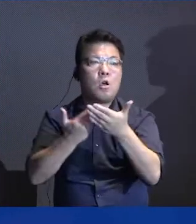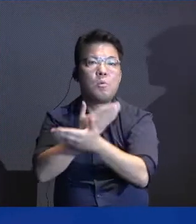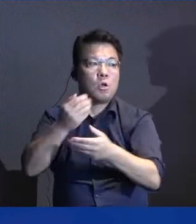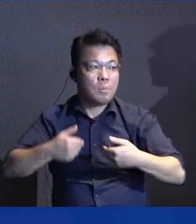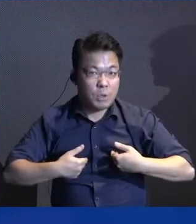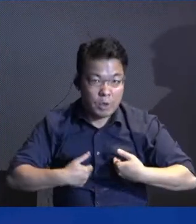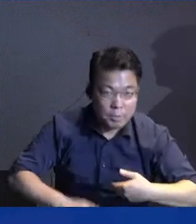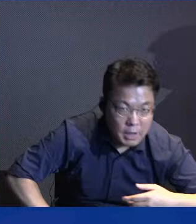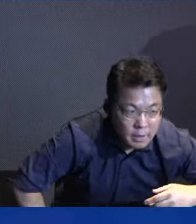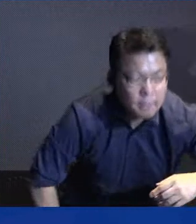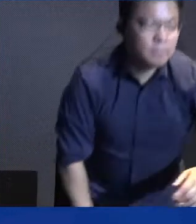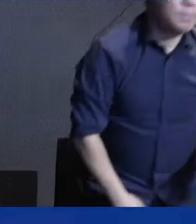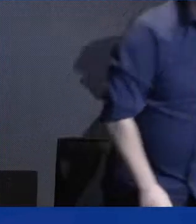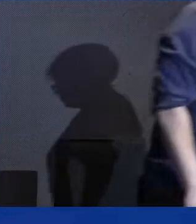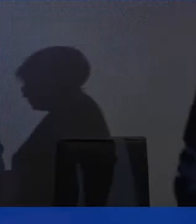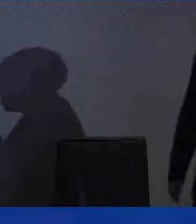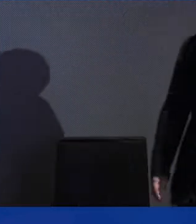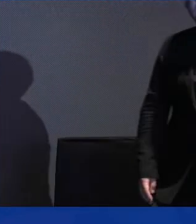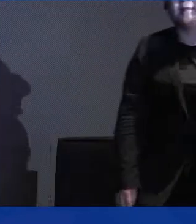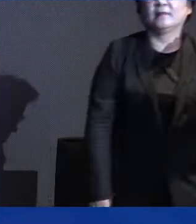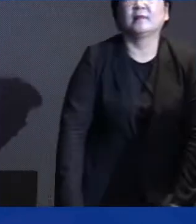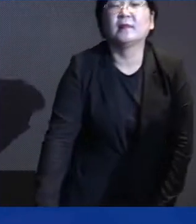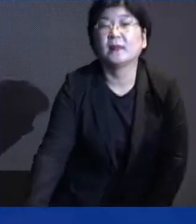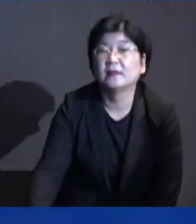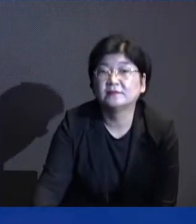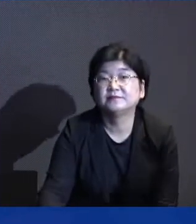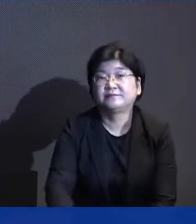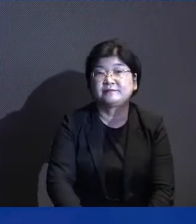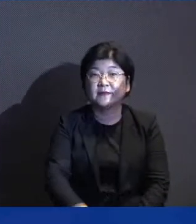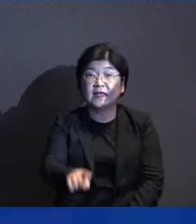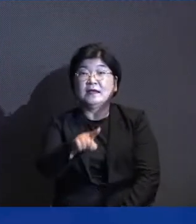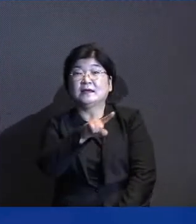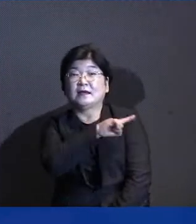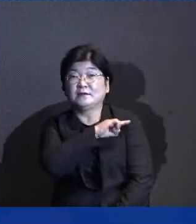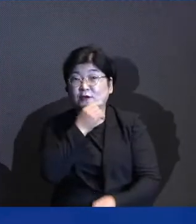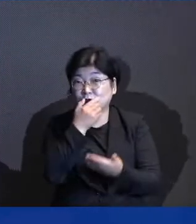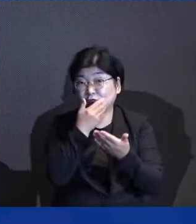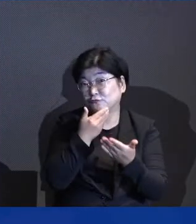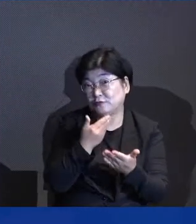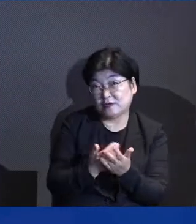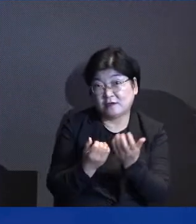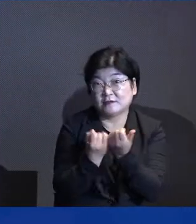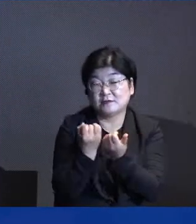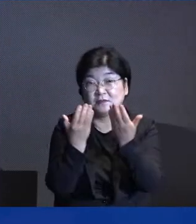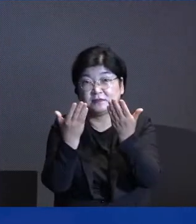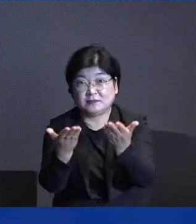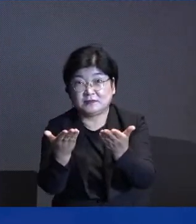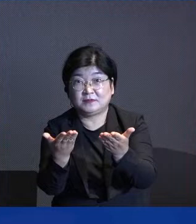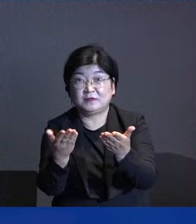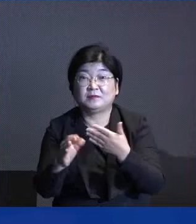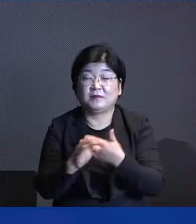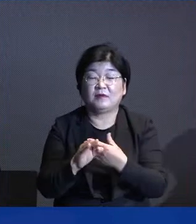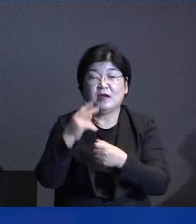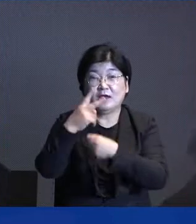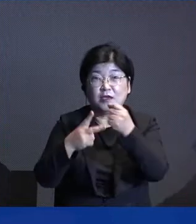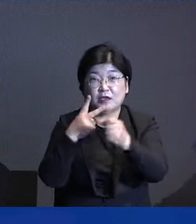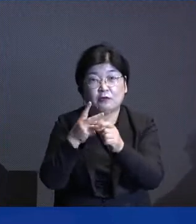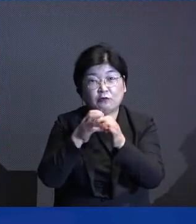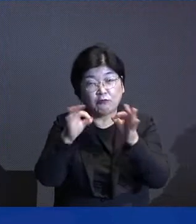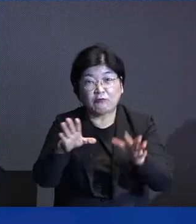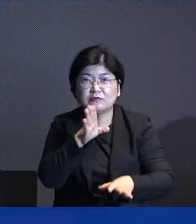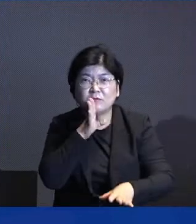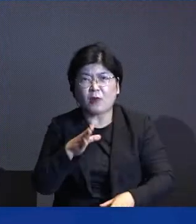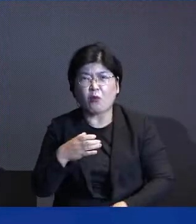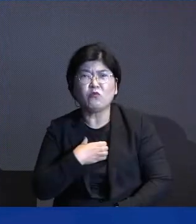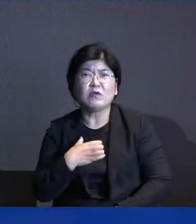that it was so much of a crisis in this entire 2 years that people literally considered